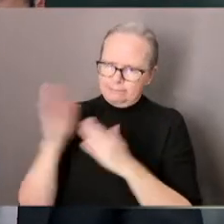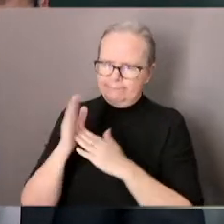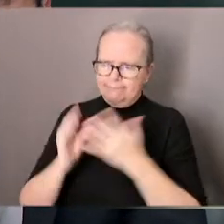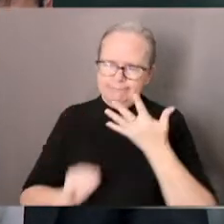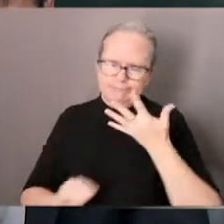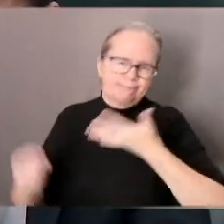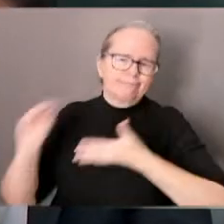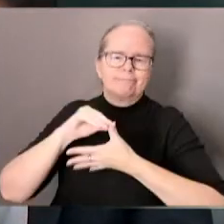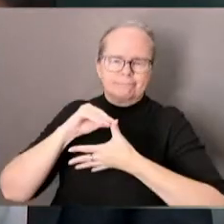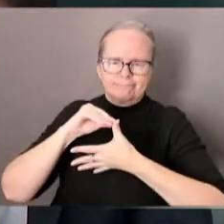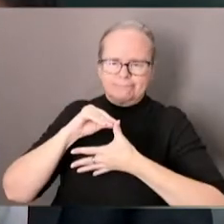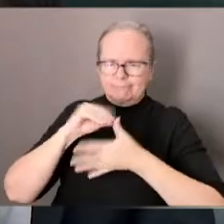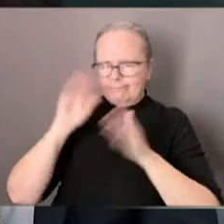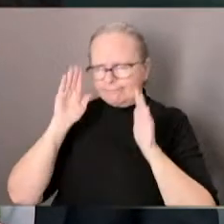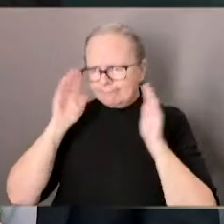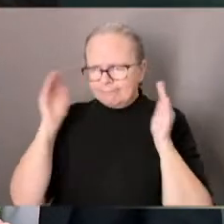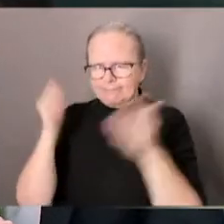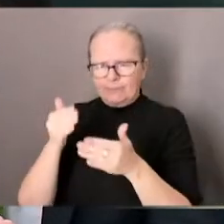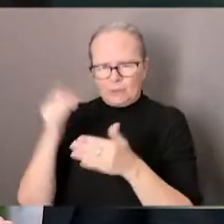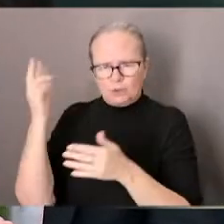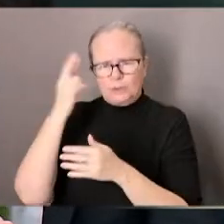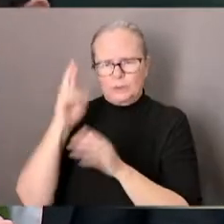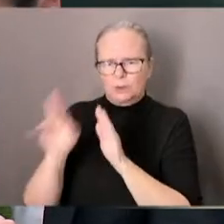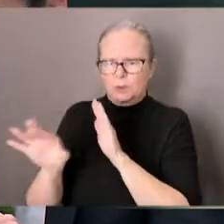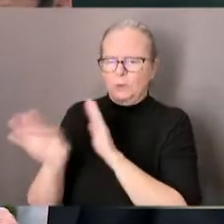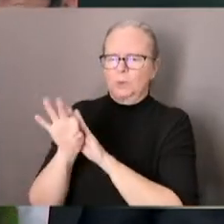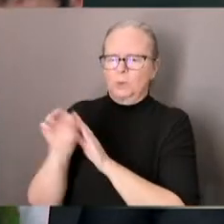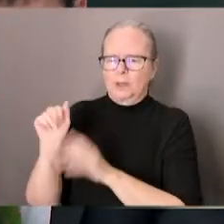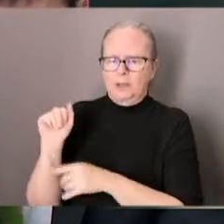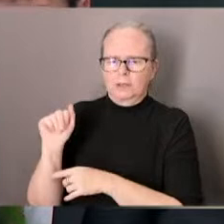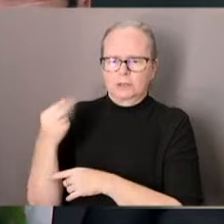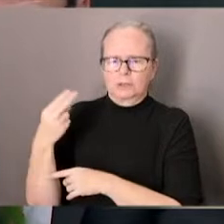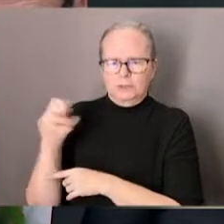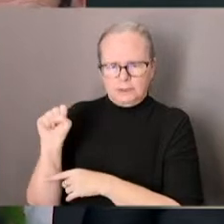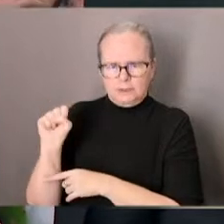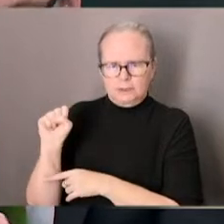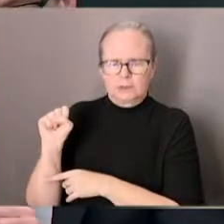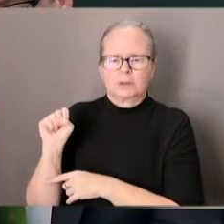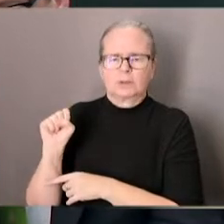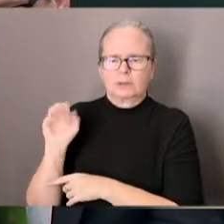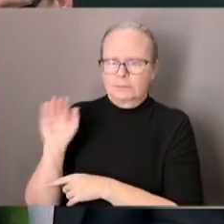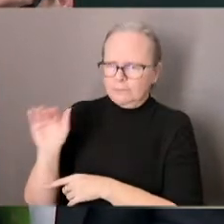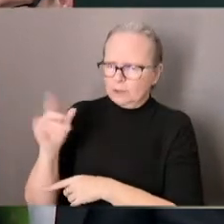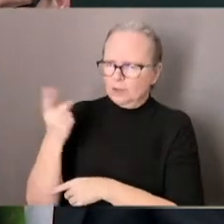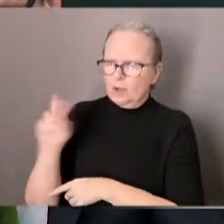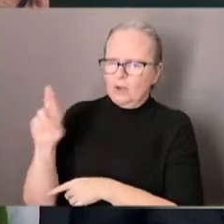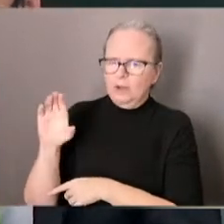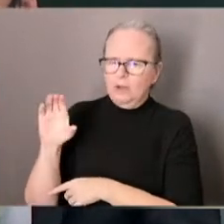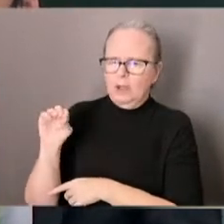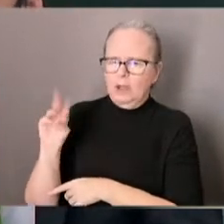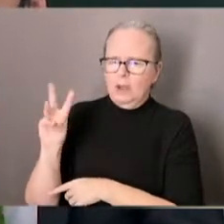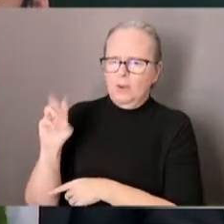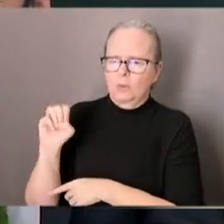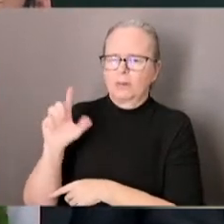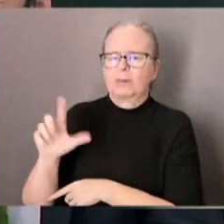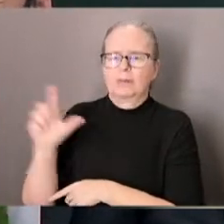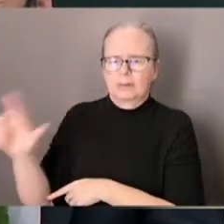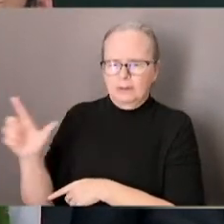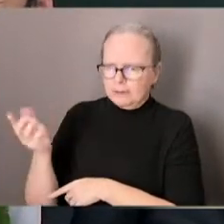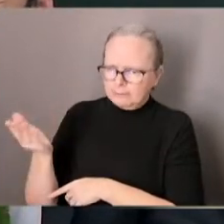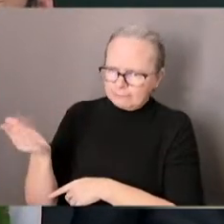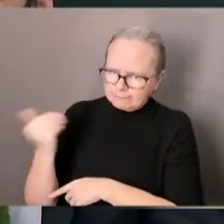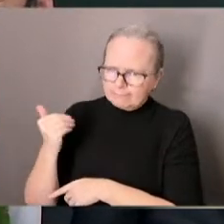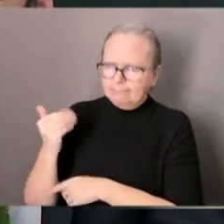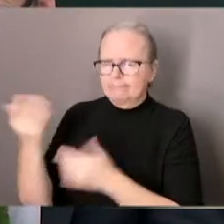administrator we have tasked Dr Cowell to reduce ER delays by bringing in additional staff to improve on-site patient care and management